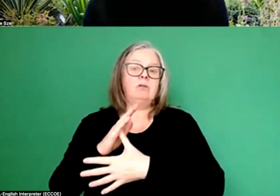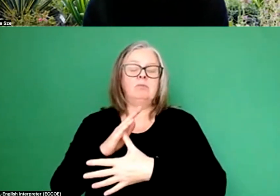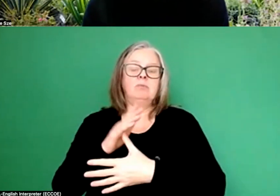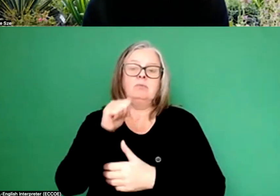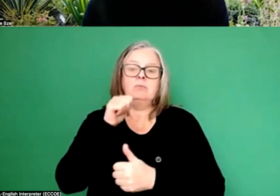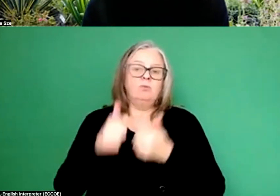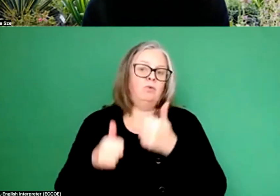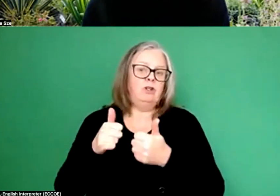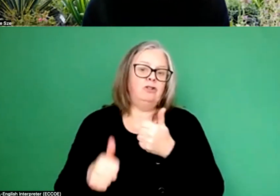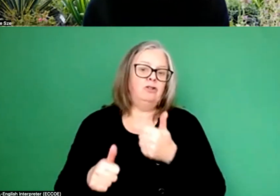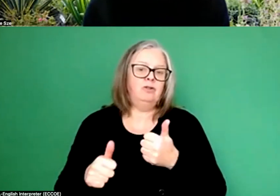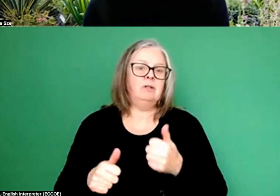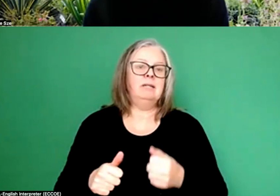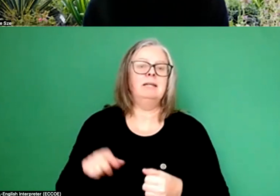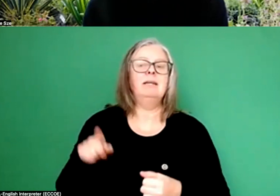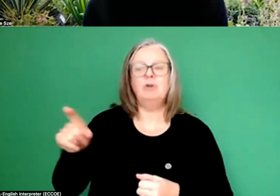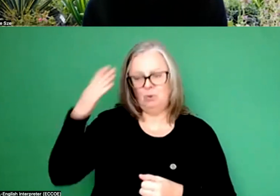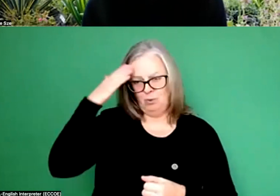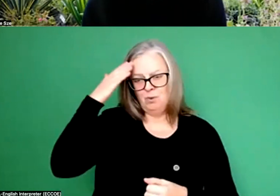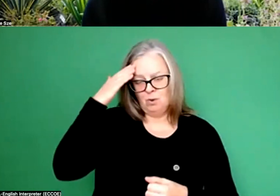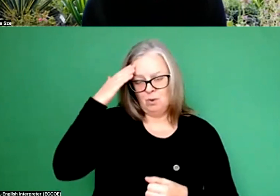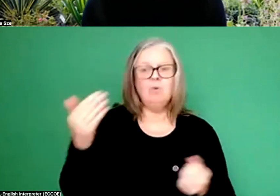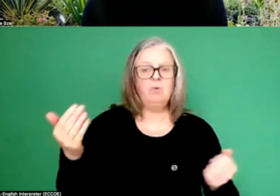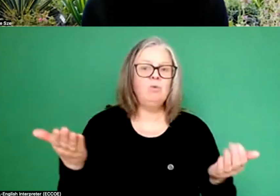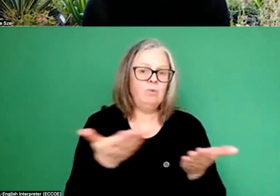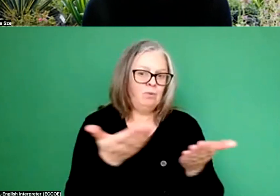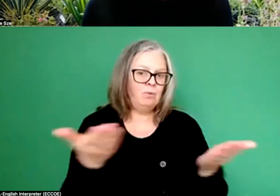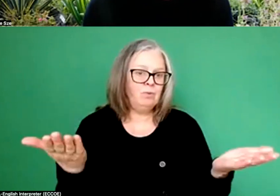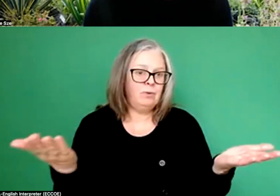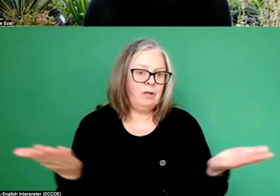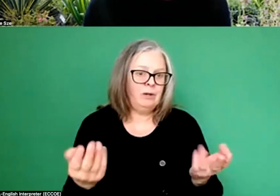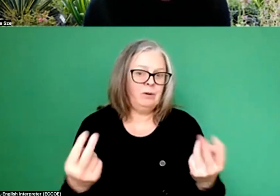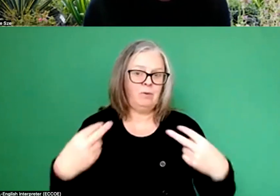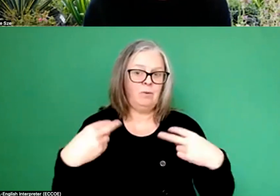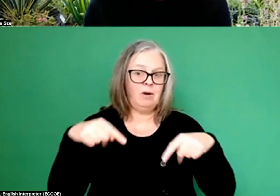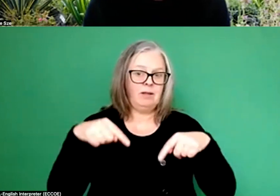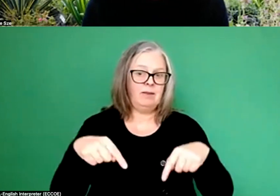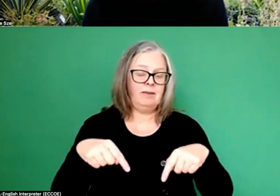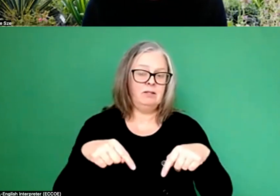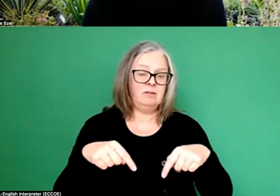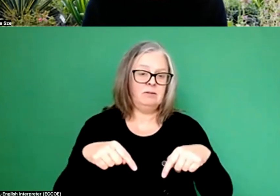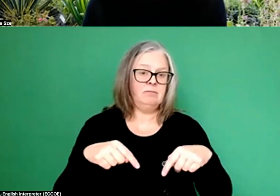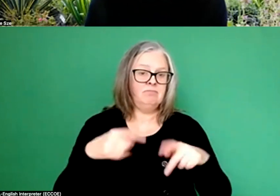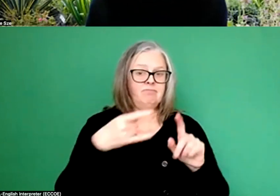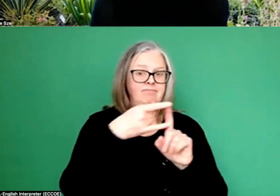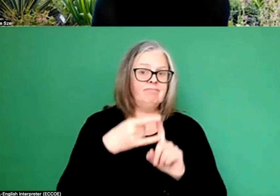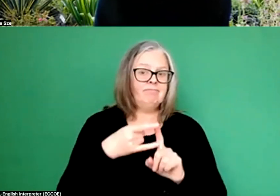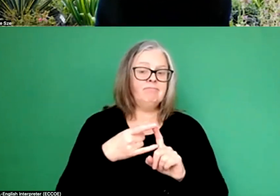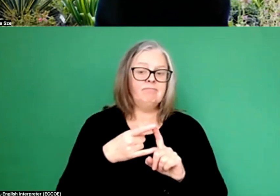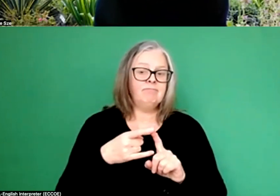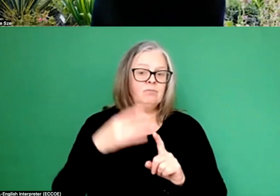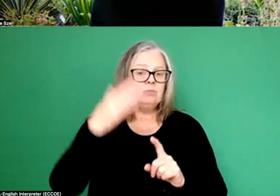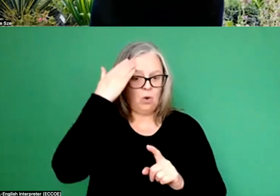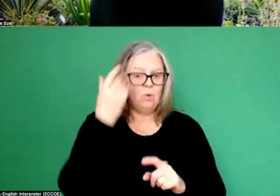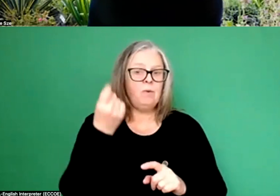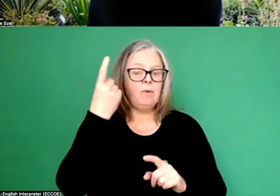I mean, I know that you know this and everybody on this call, you know, understands that but that this is not,